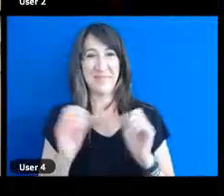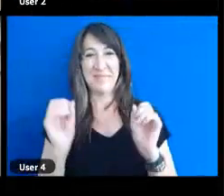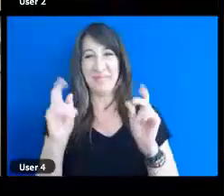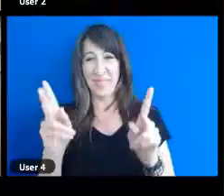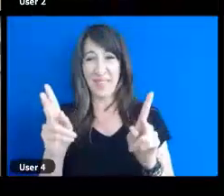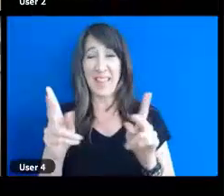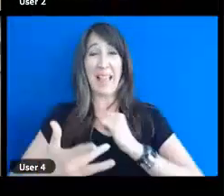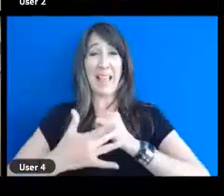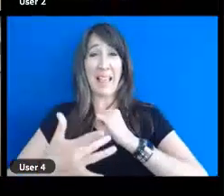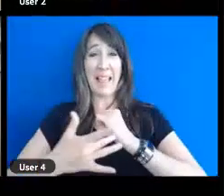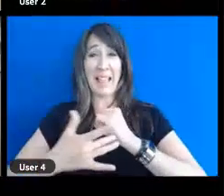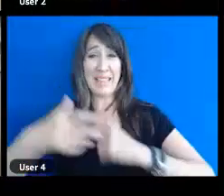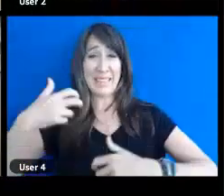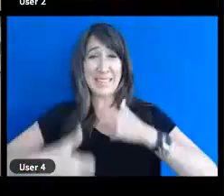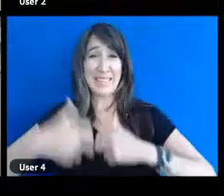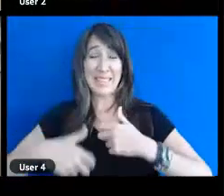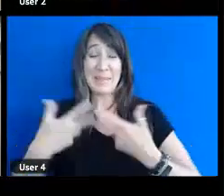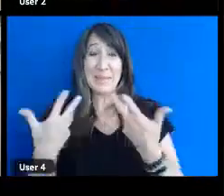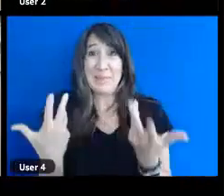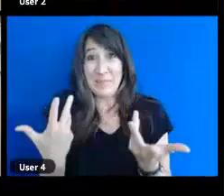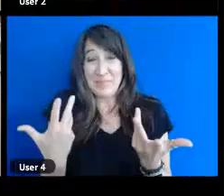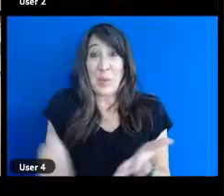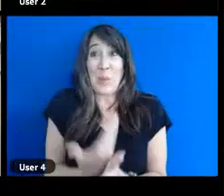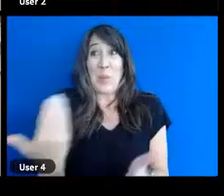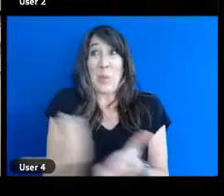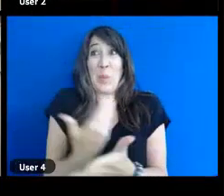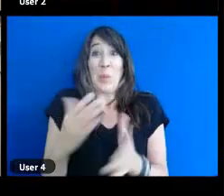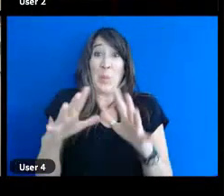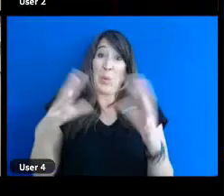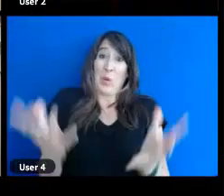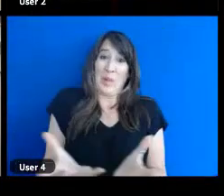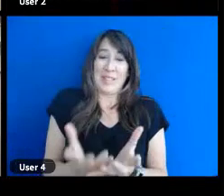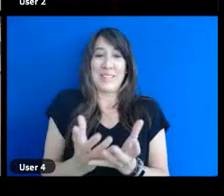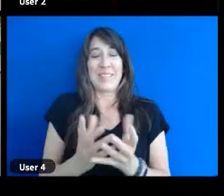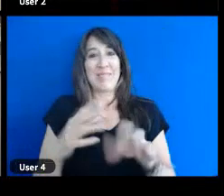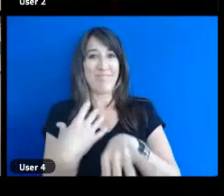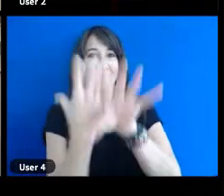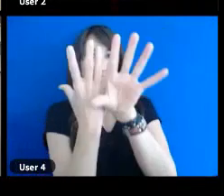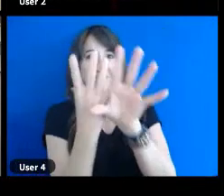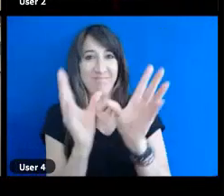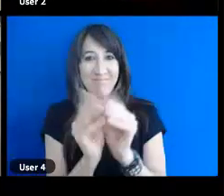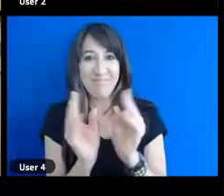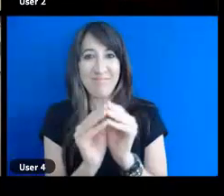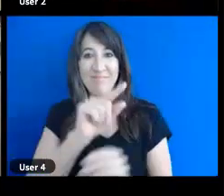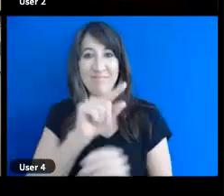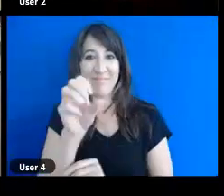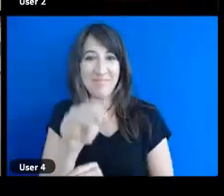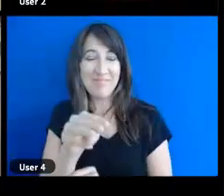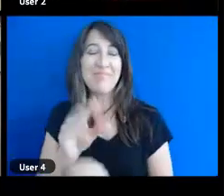Okay. Technical difficulties, right? In the new crazy world of Zoom and webinars.